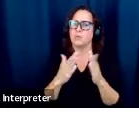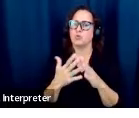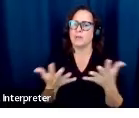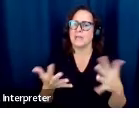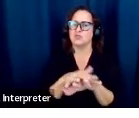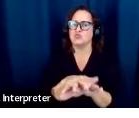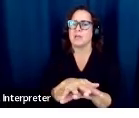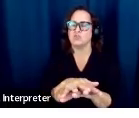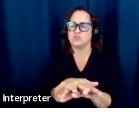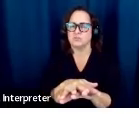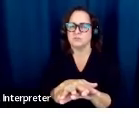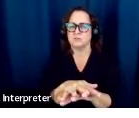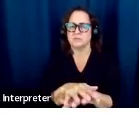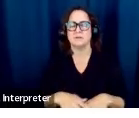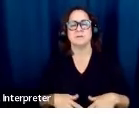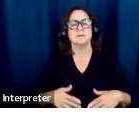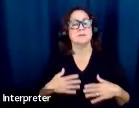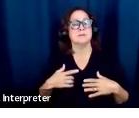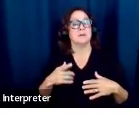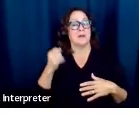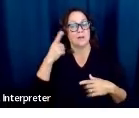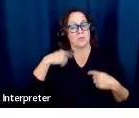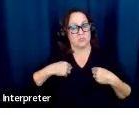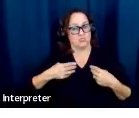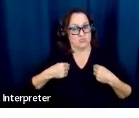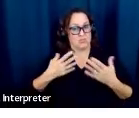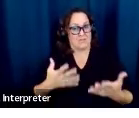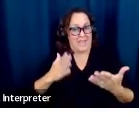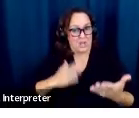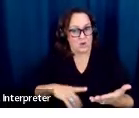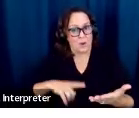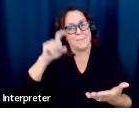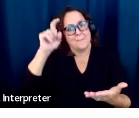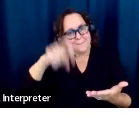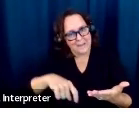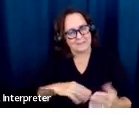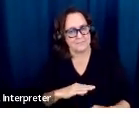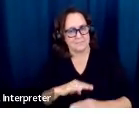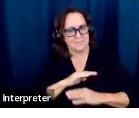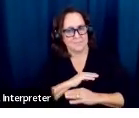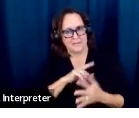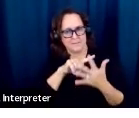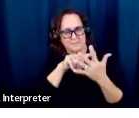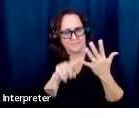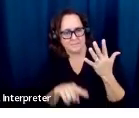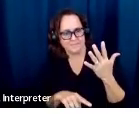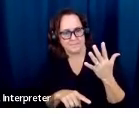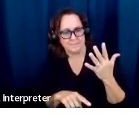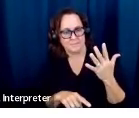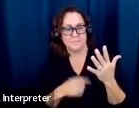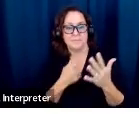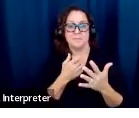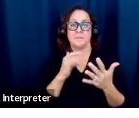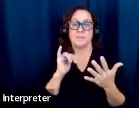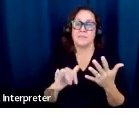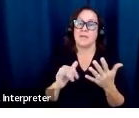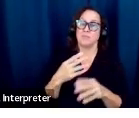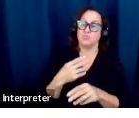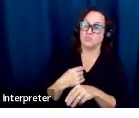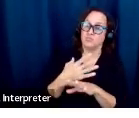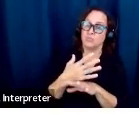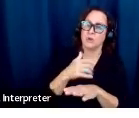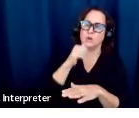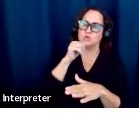virtual services must meet the following requirements to ensure the service delivery method does not isolate or regiment the participant from the